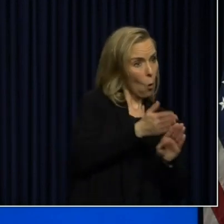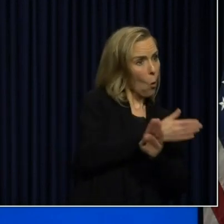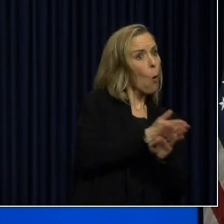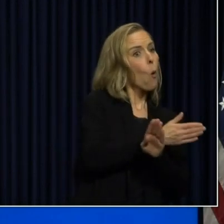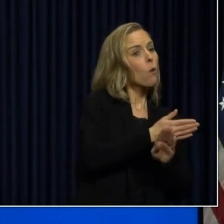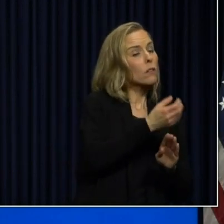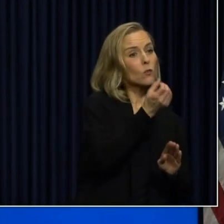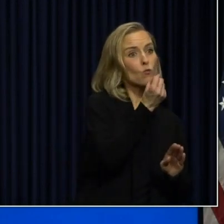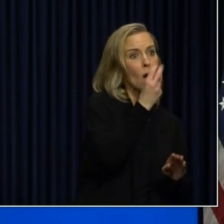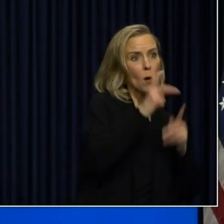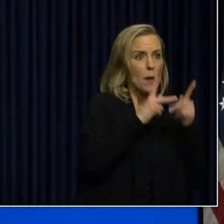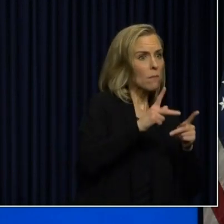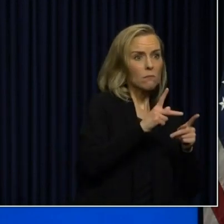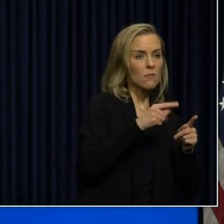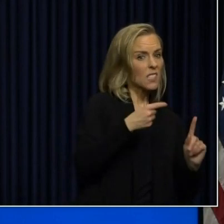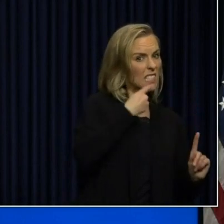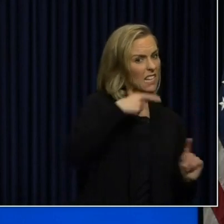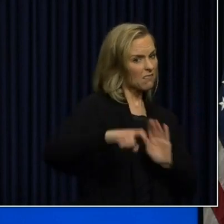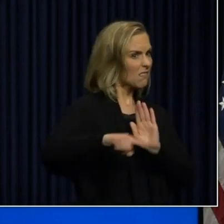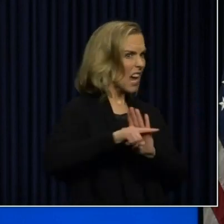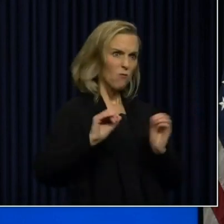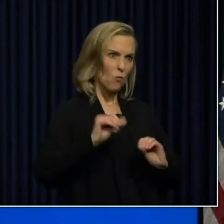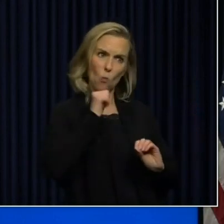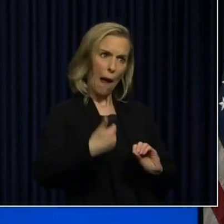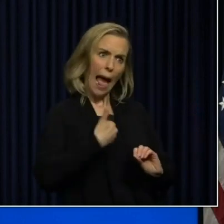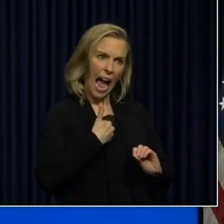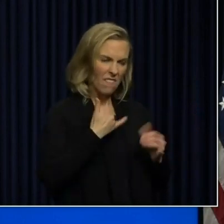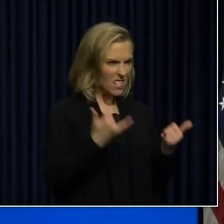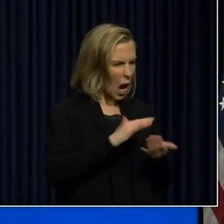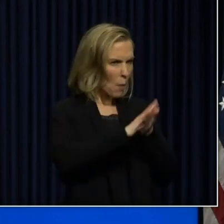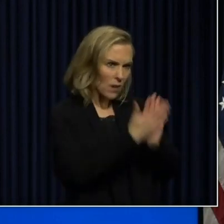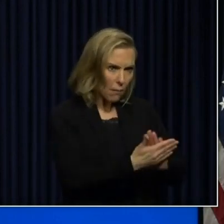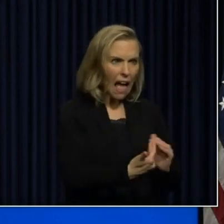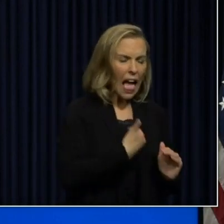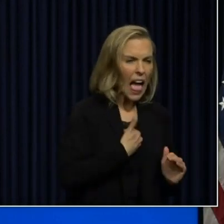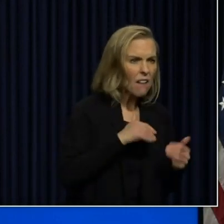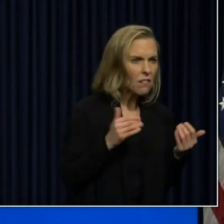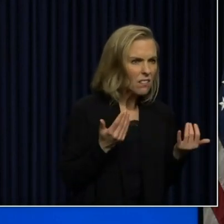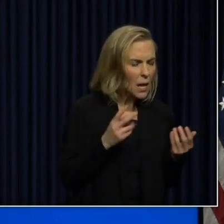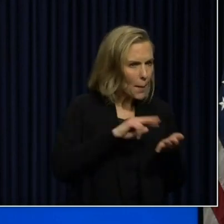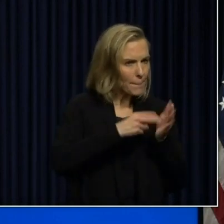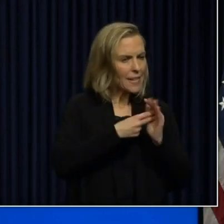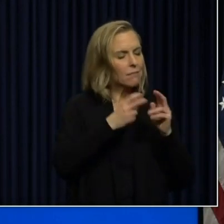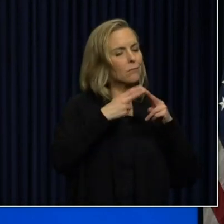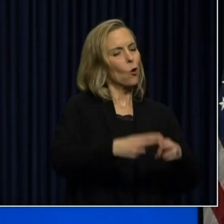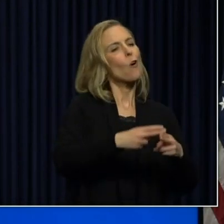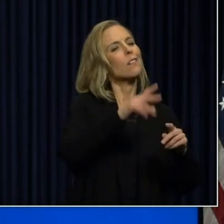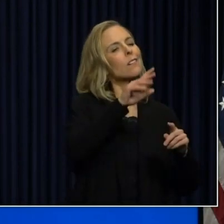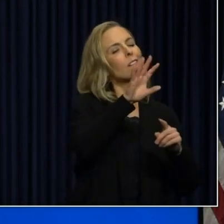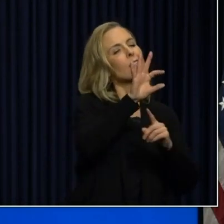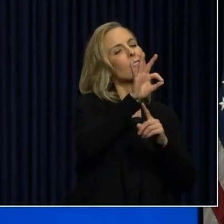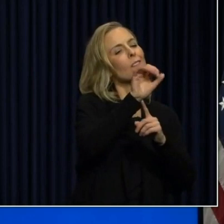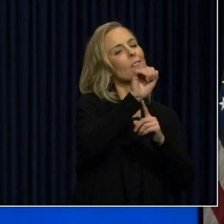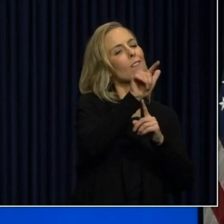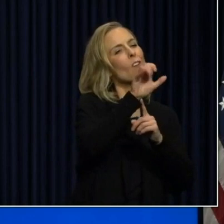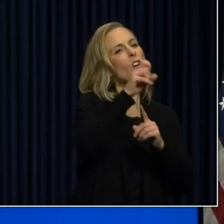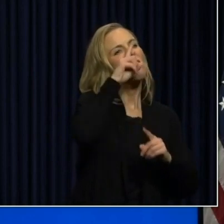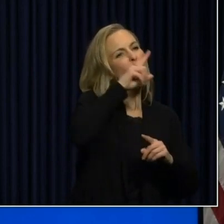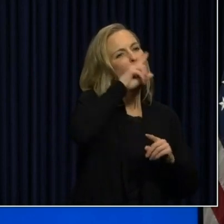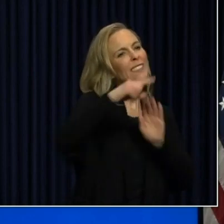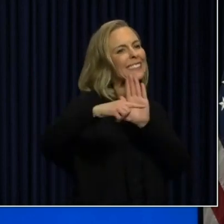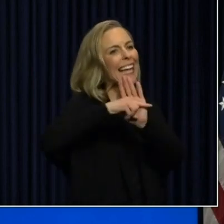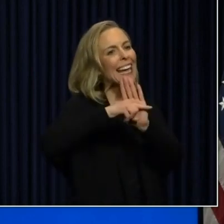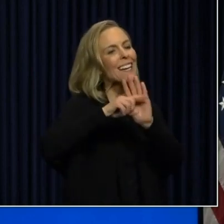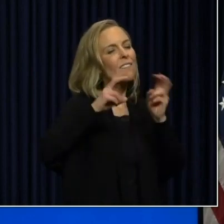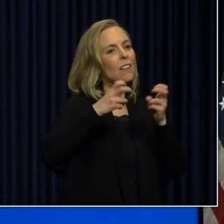this a concern? Potential false negatives? I think this is exactly what Dr. Stack talked about. There can be an error